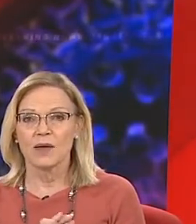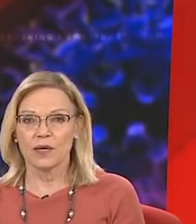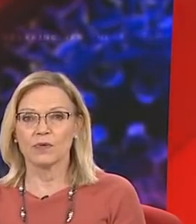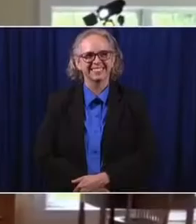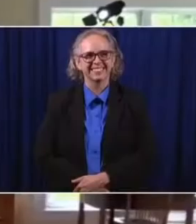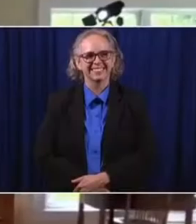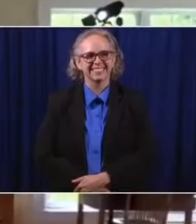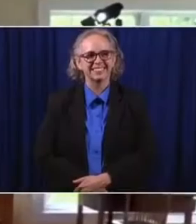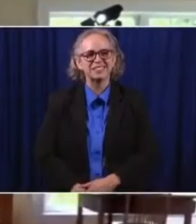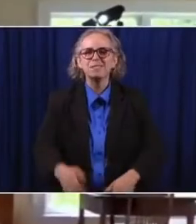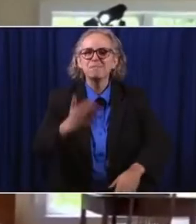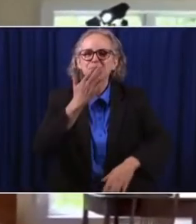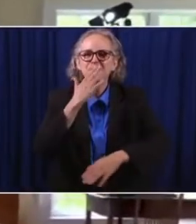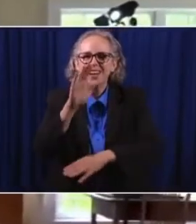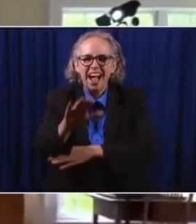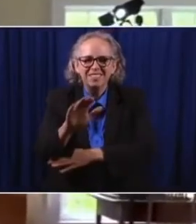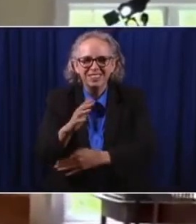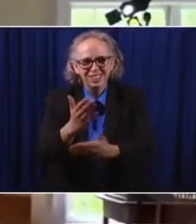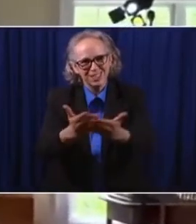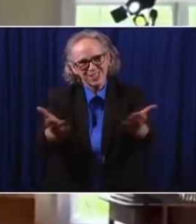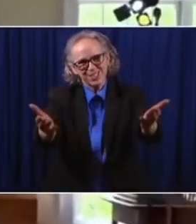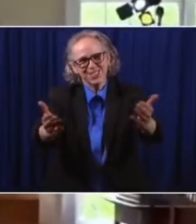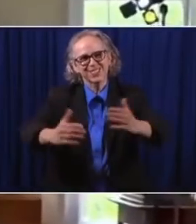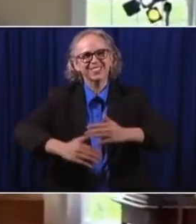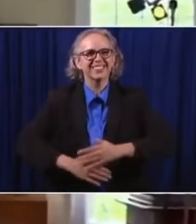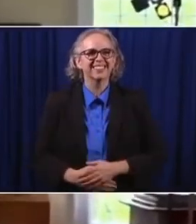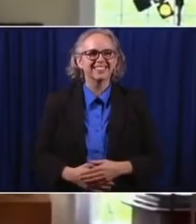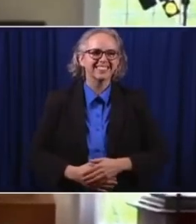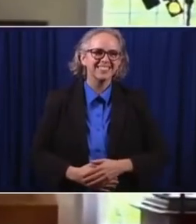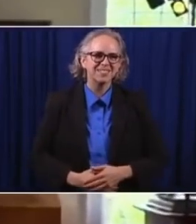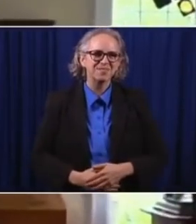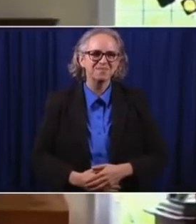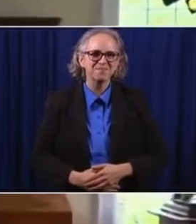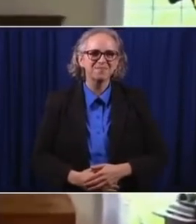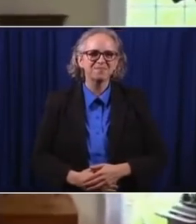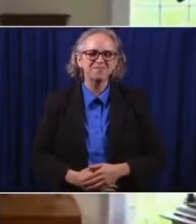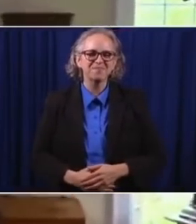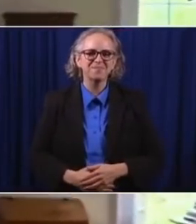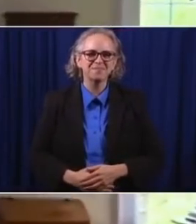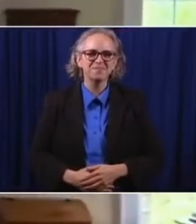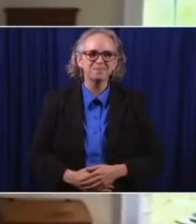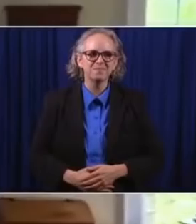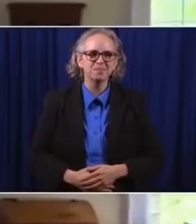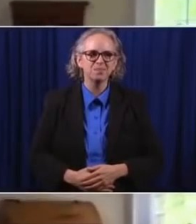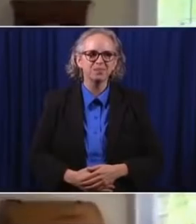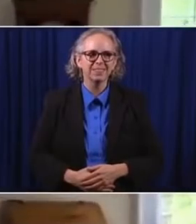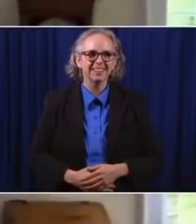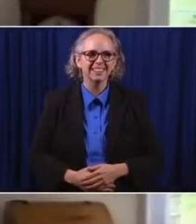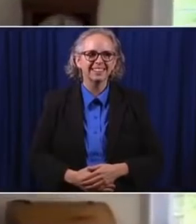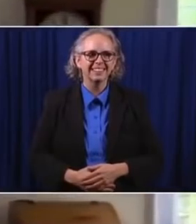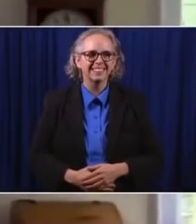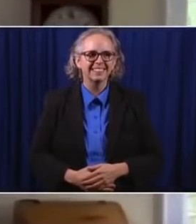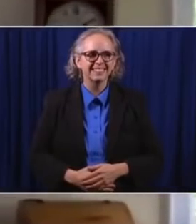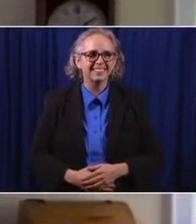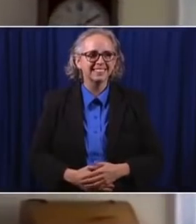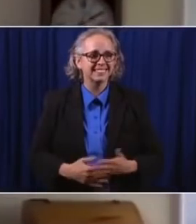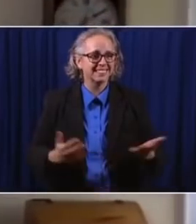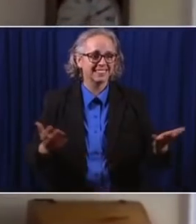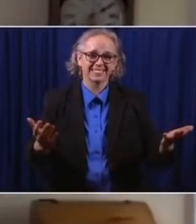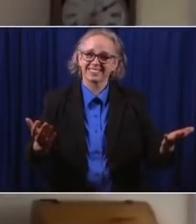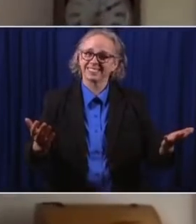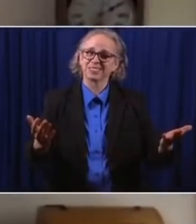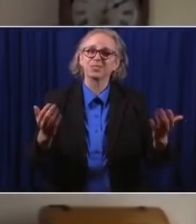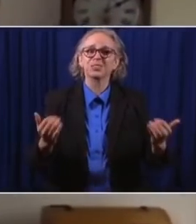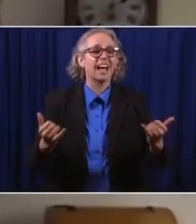teachers, people in the front lines. The governor's at the podium. Let's listen in. The time wiring today